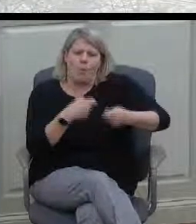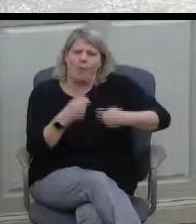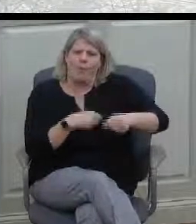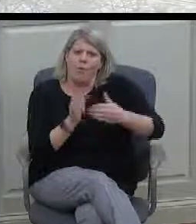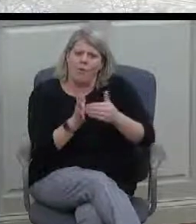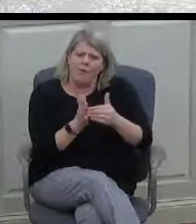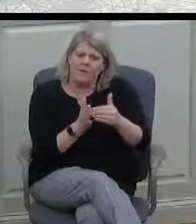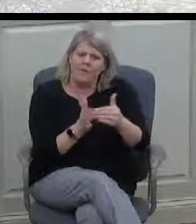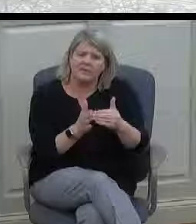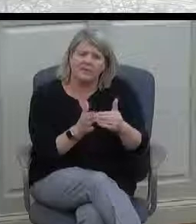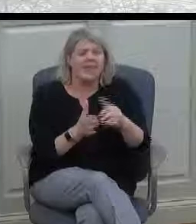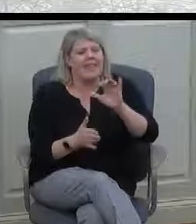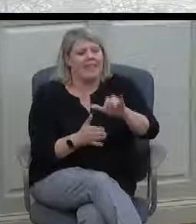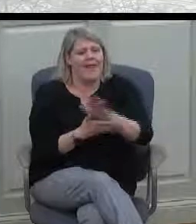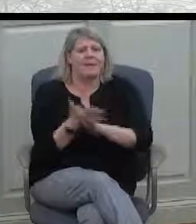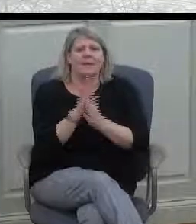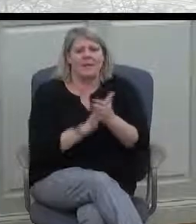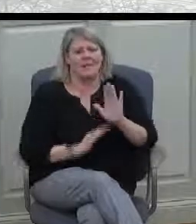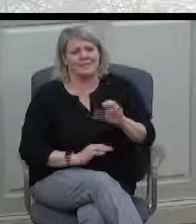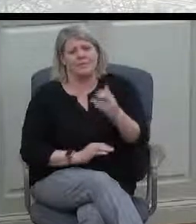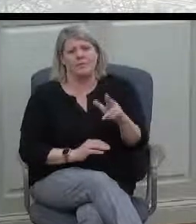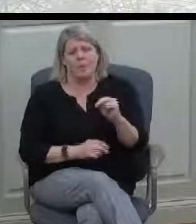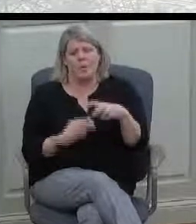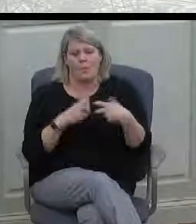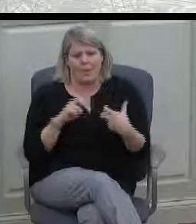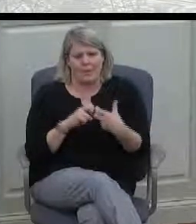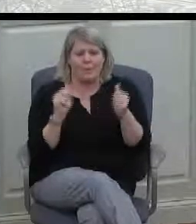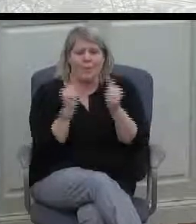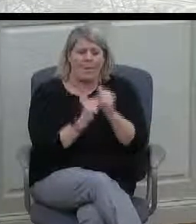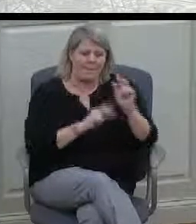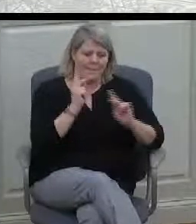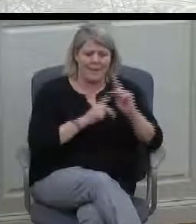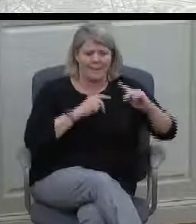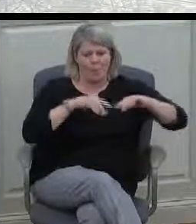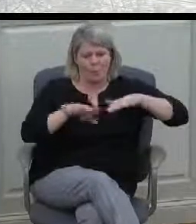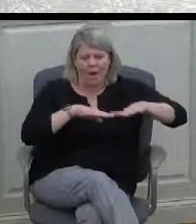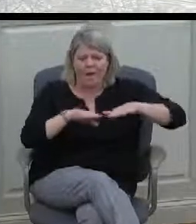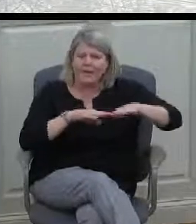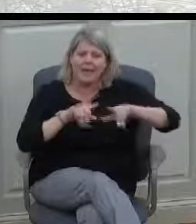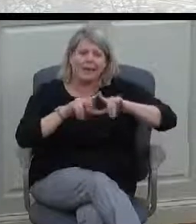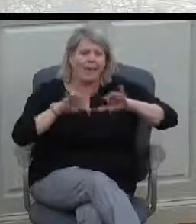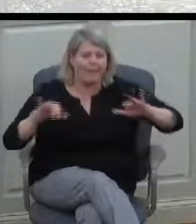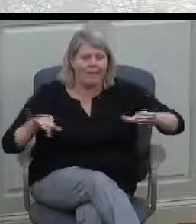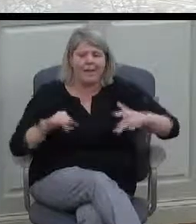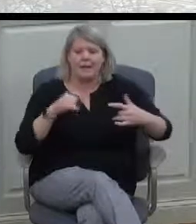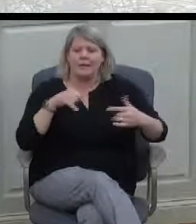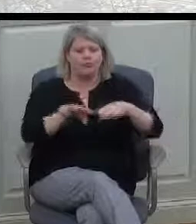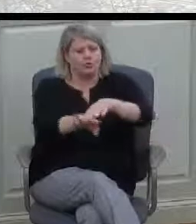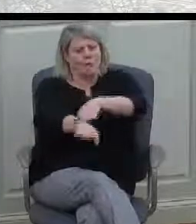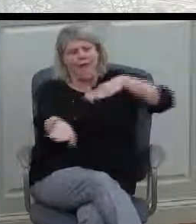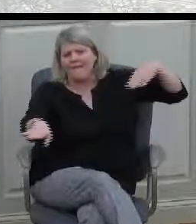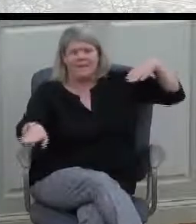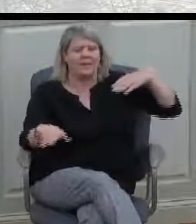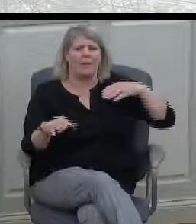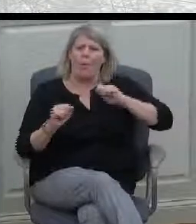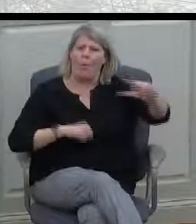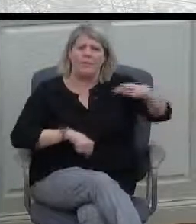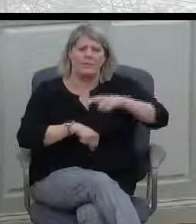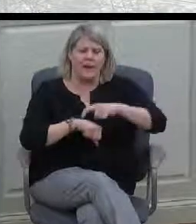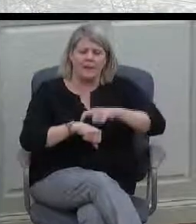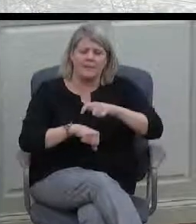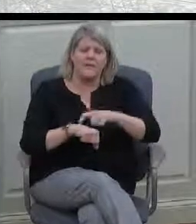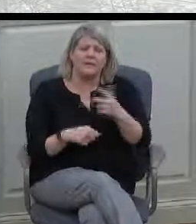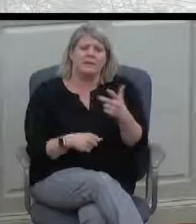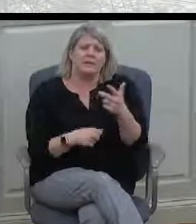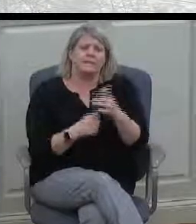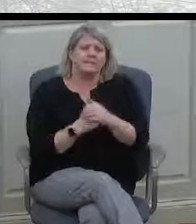becomes an issue in itself of pedestrians and cars moving and constant traffic moving in and out. And I think that there's